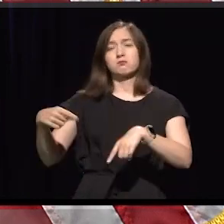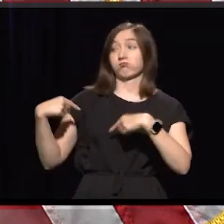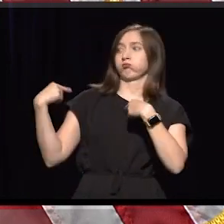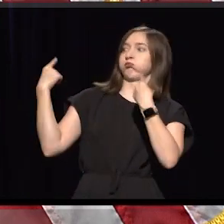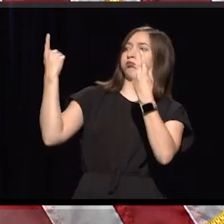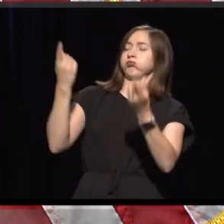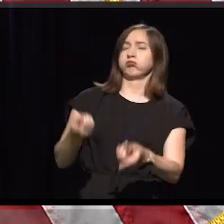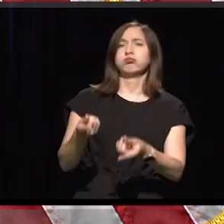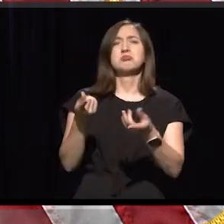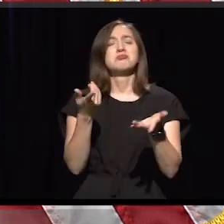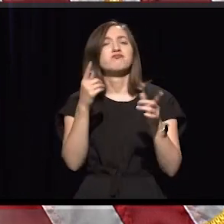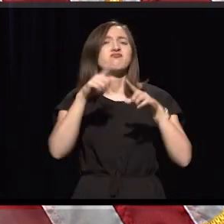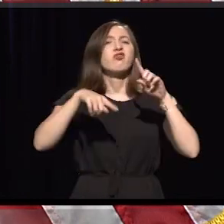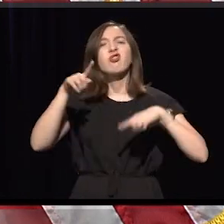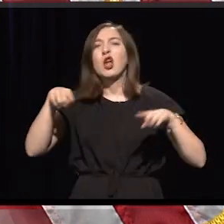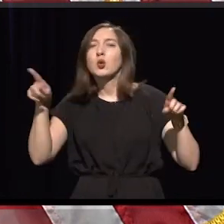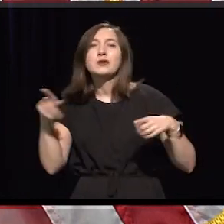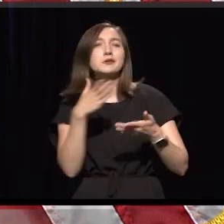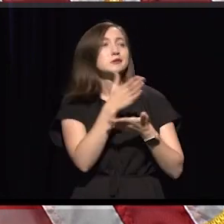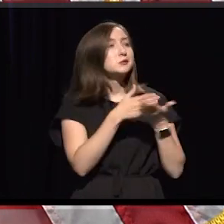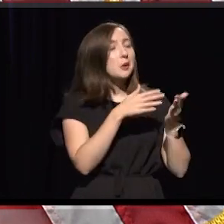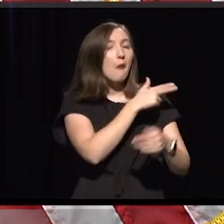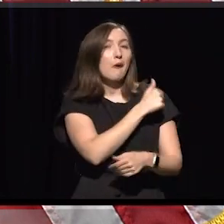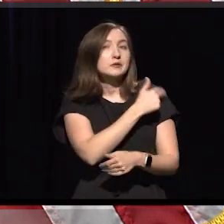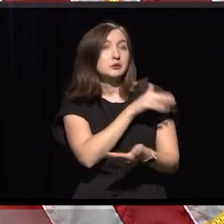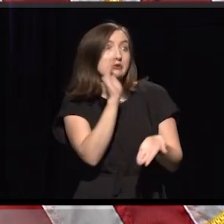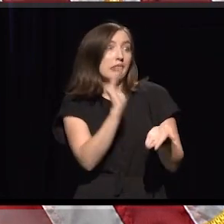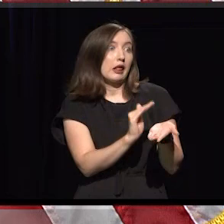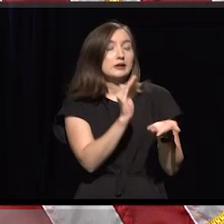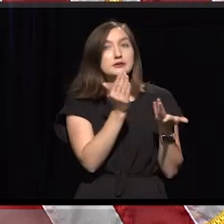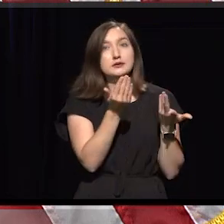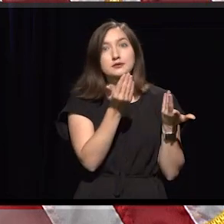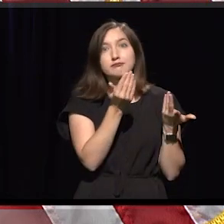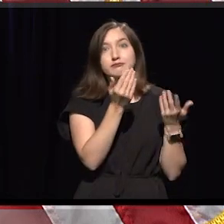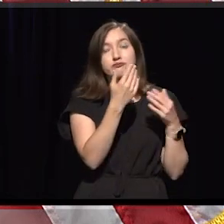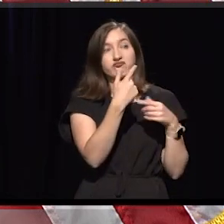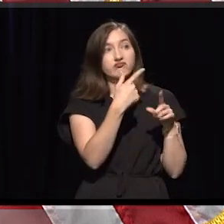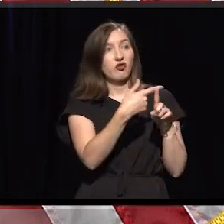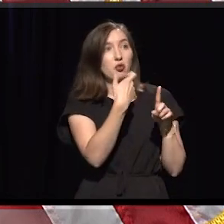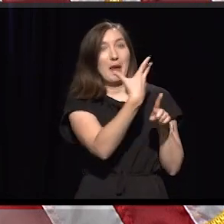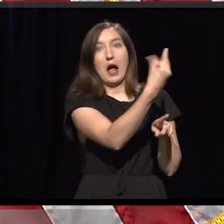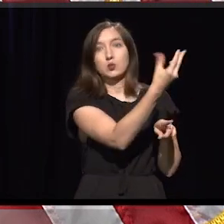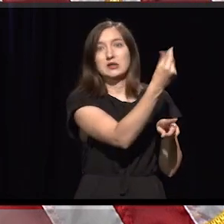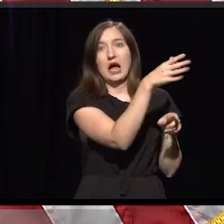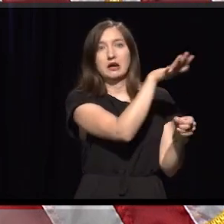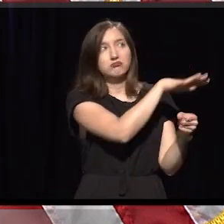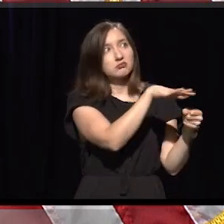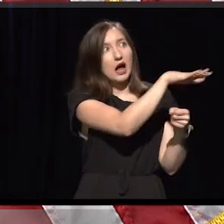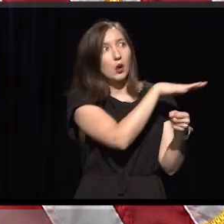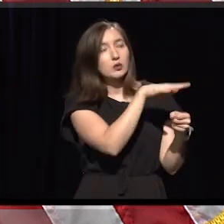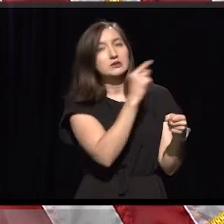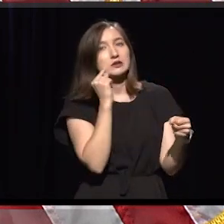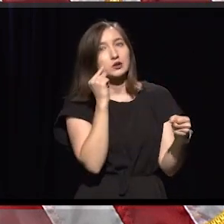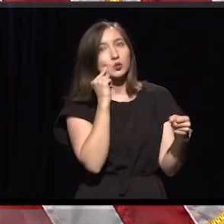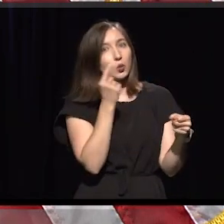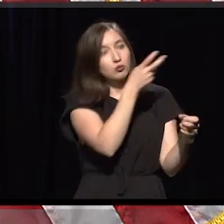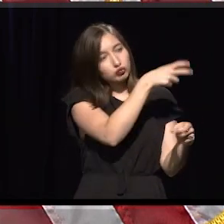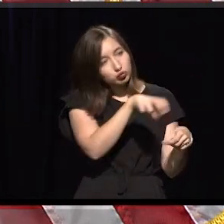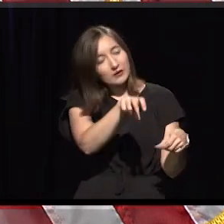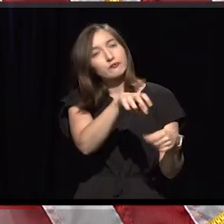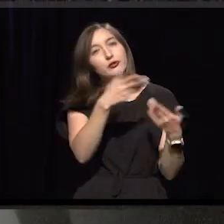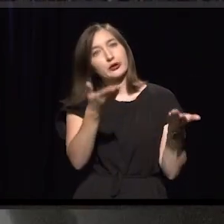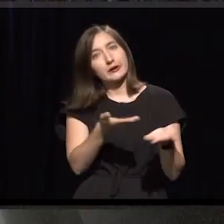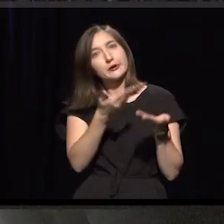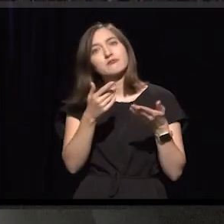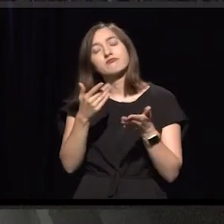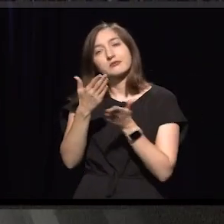hospitals actually have a lower percentage outside Bexar County, and some have higher, but that's about what it balances out to if you look at the 7 major systems.